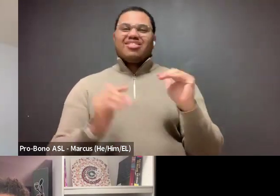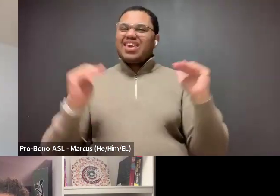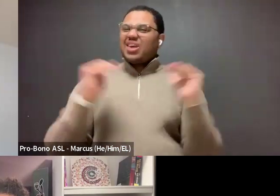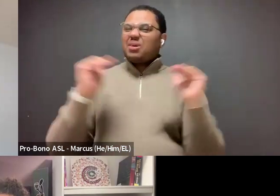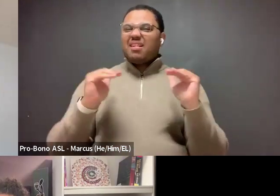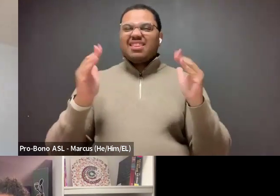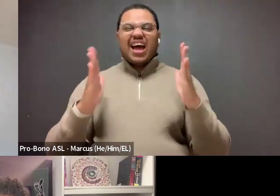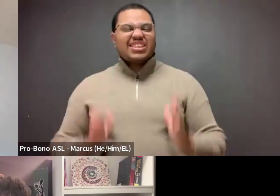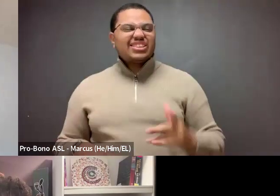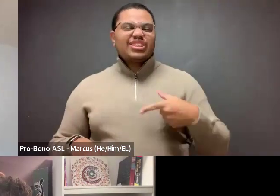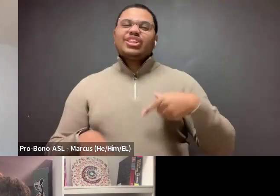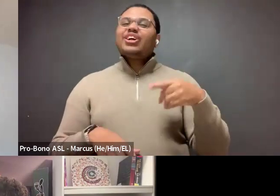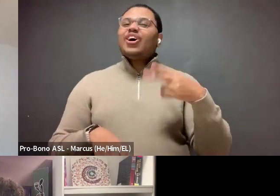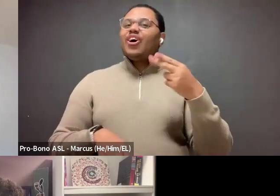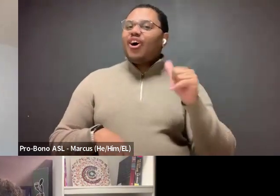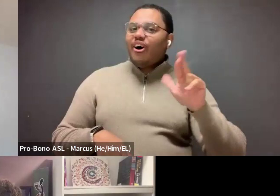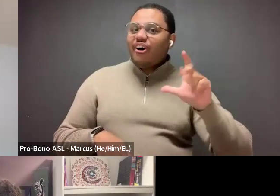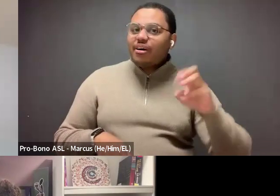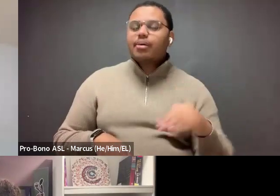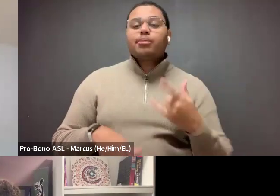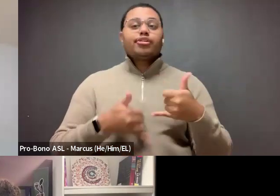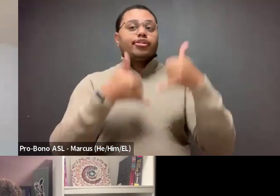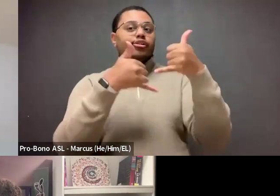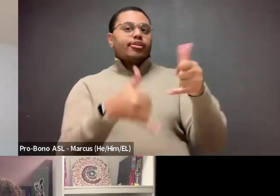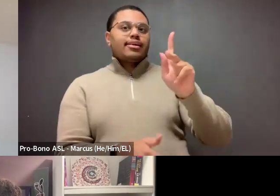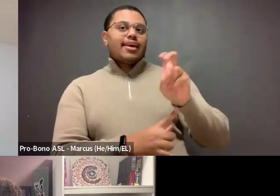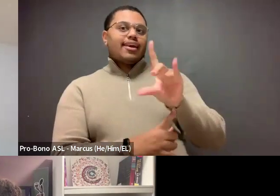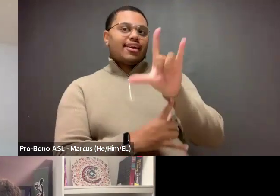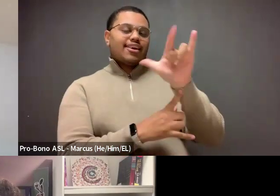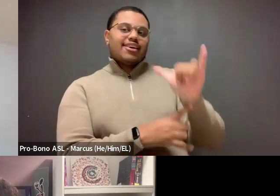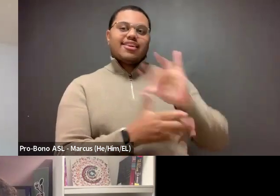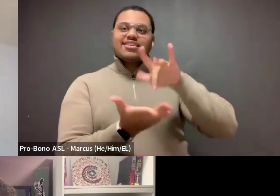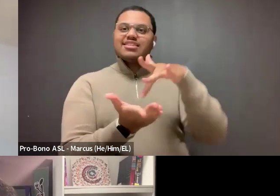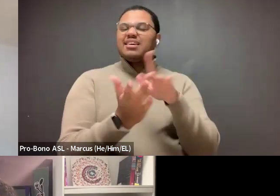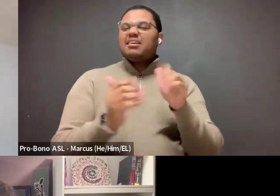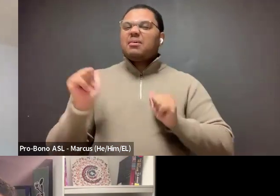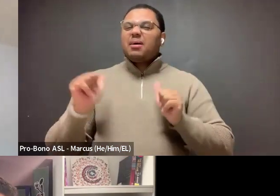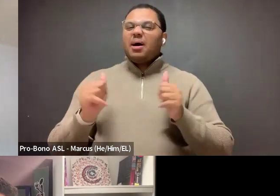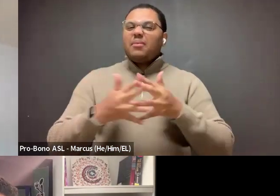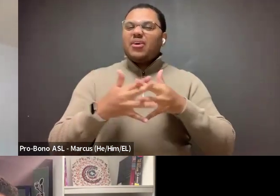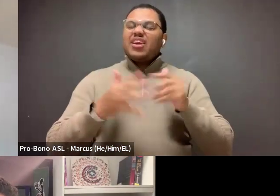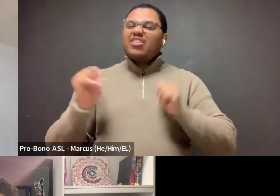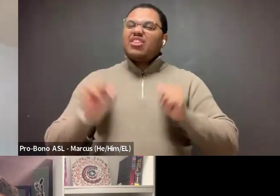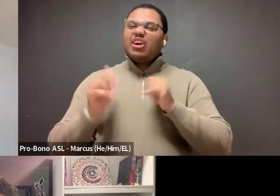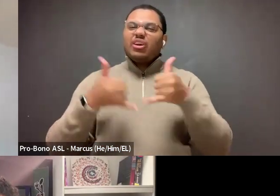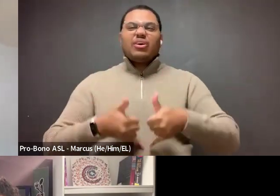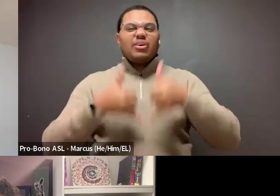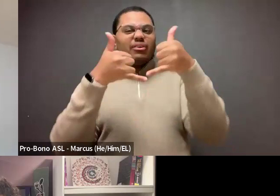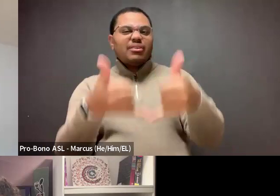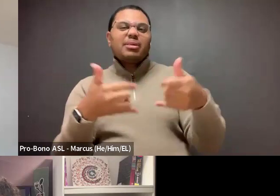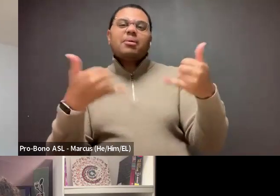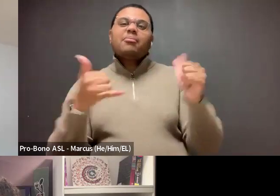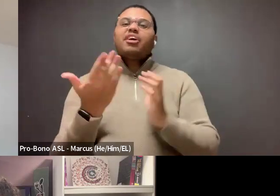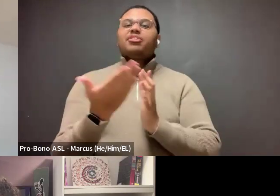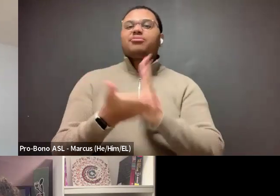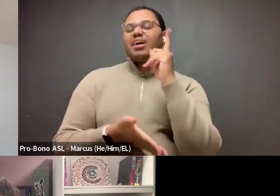She has won awards, including the Kennedy Center American Theater Award, Playwrights Project Excellence in